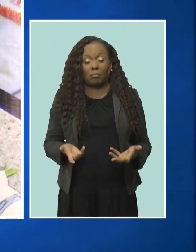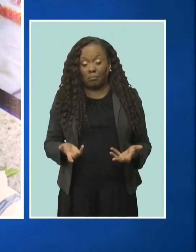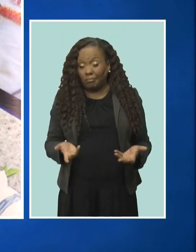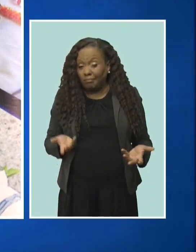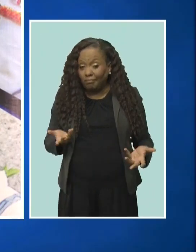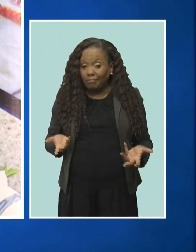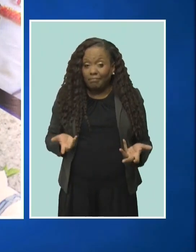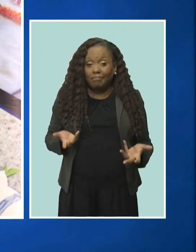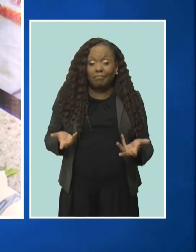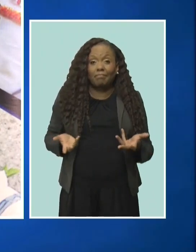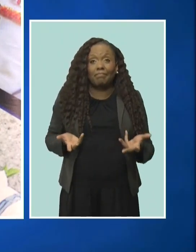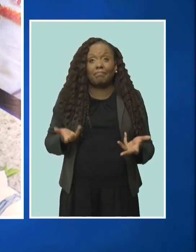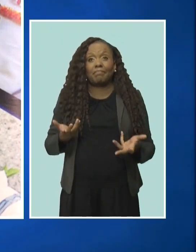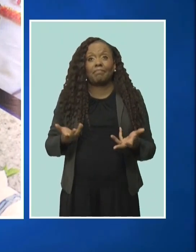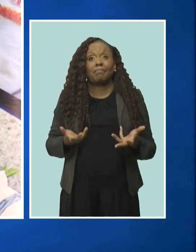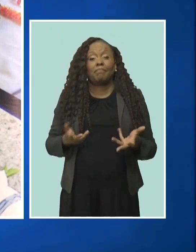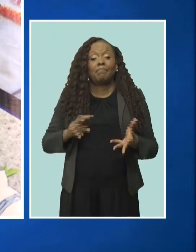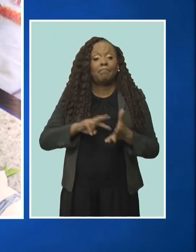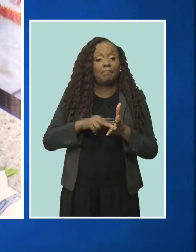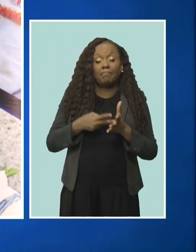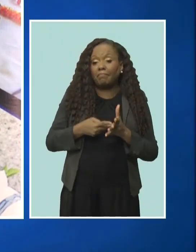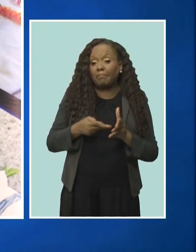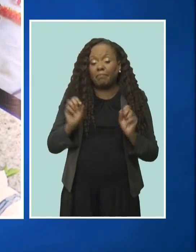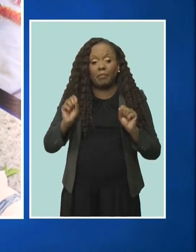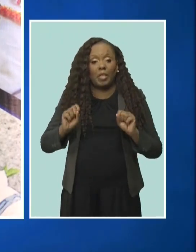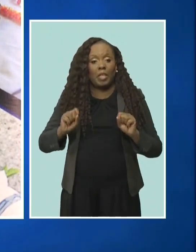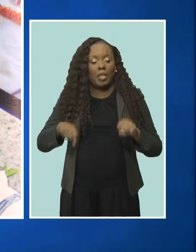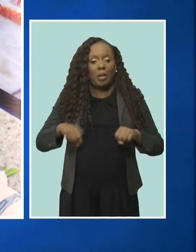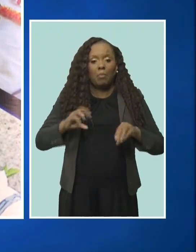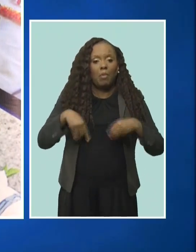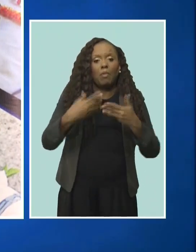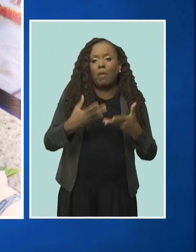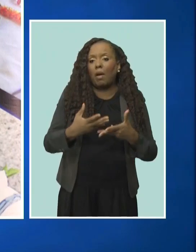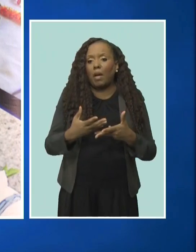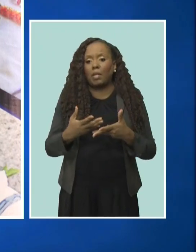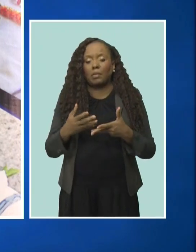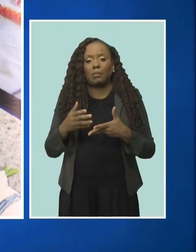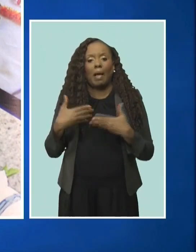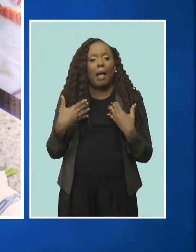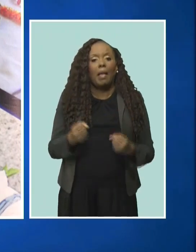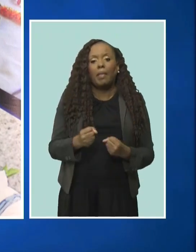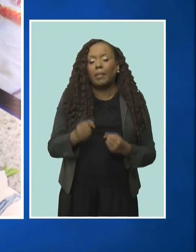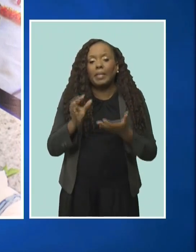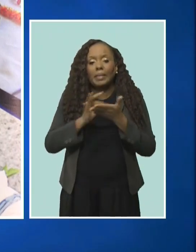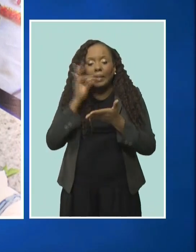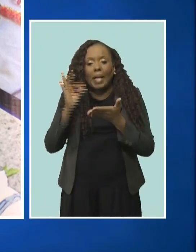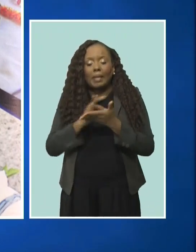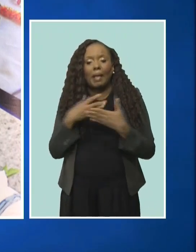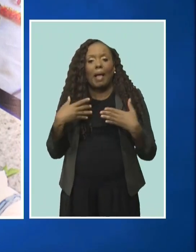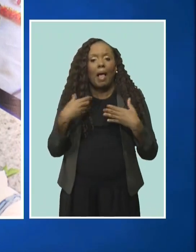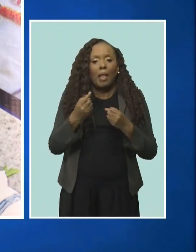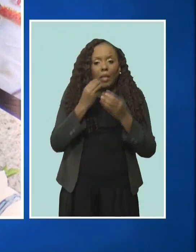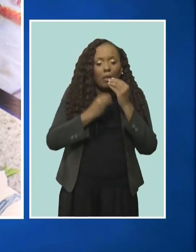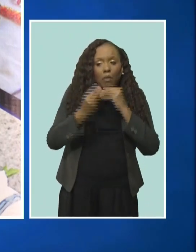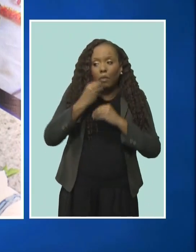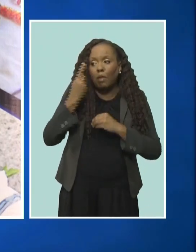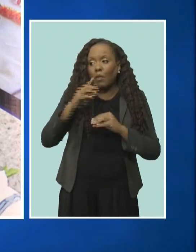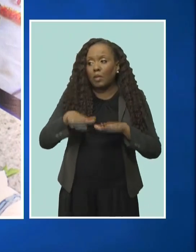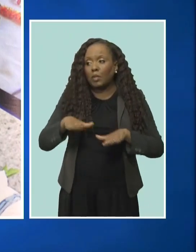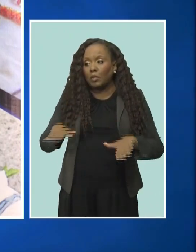very attractive to manufacturers. It's an import substitution, massive opportunity. So